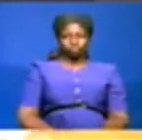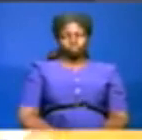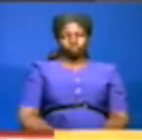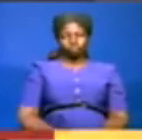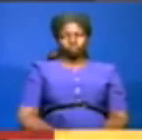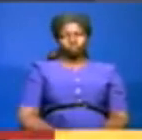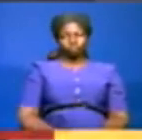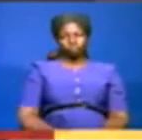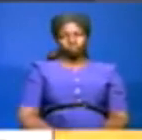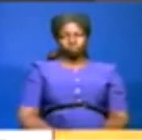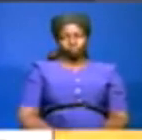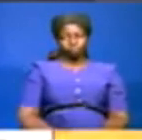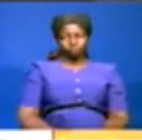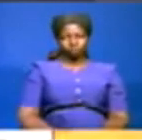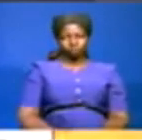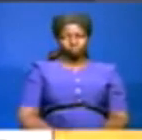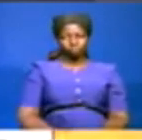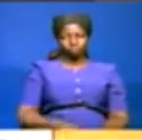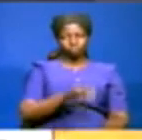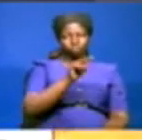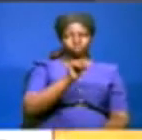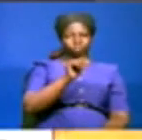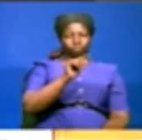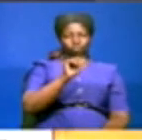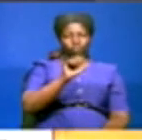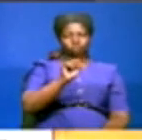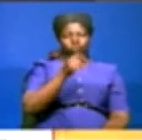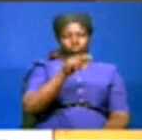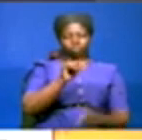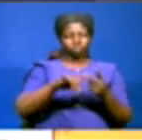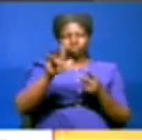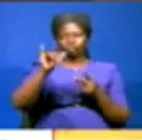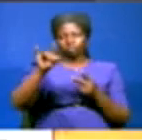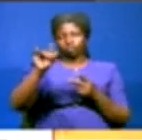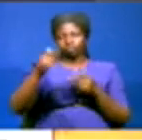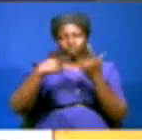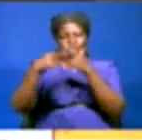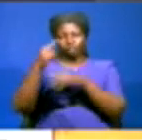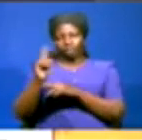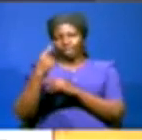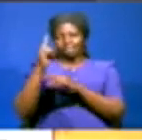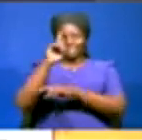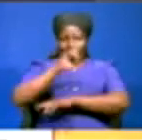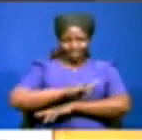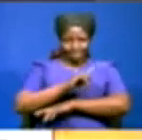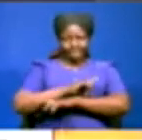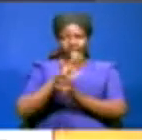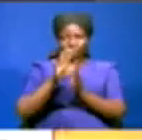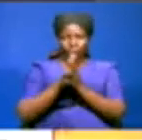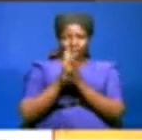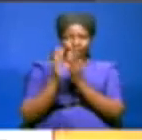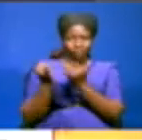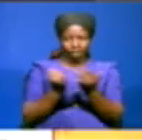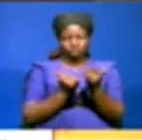King Natasha, Michuki and Lydia Mandago emerged victorious on the first day of the PIPSSA Invitational Swimming